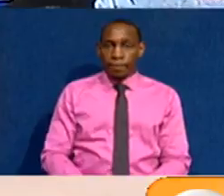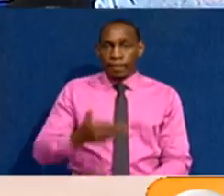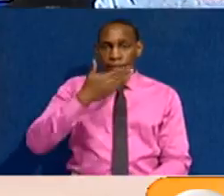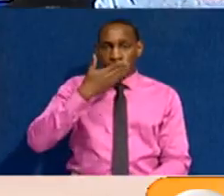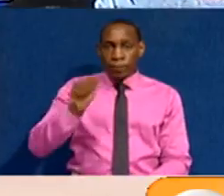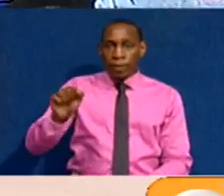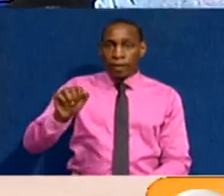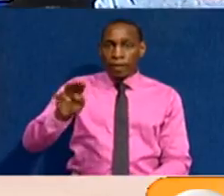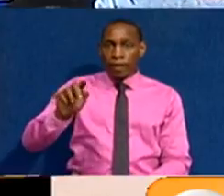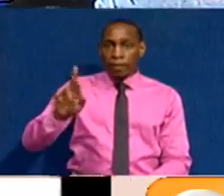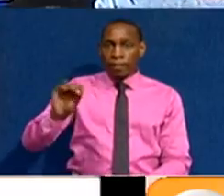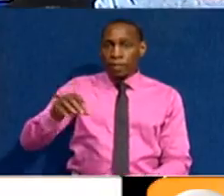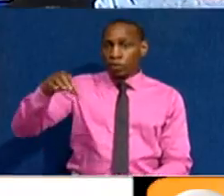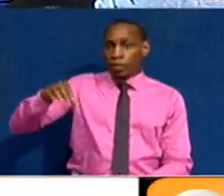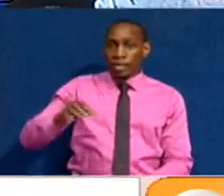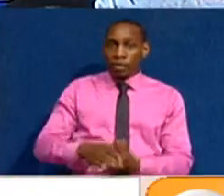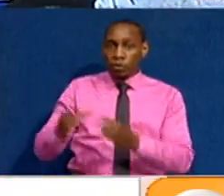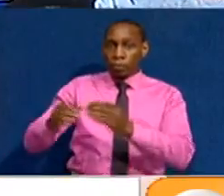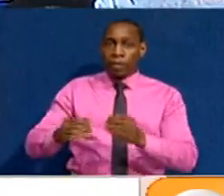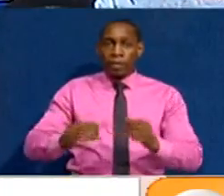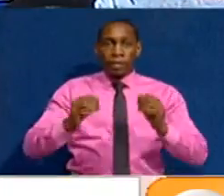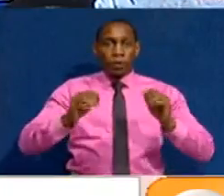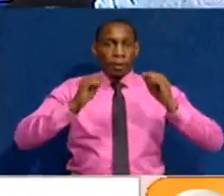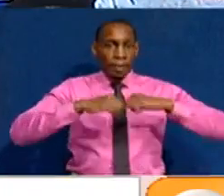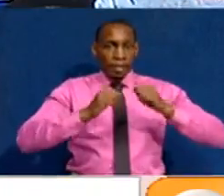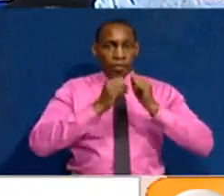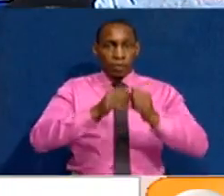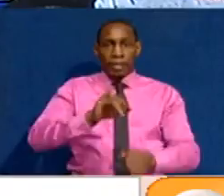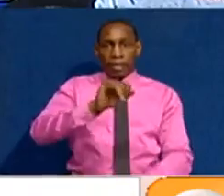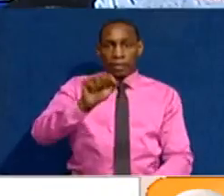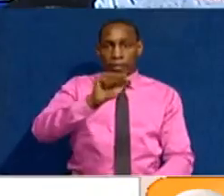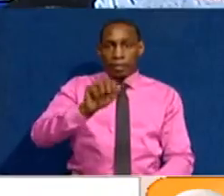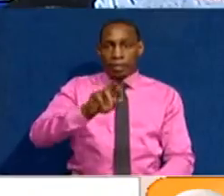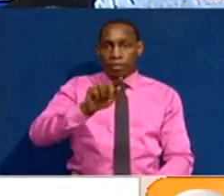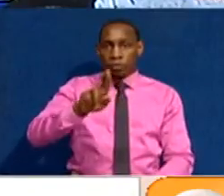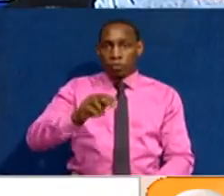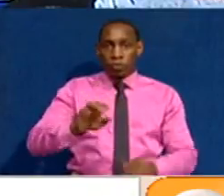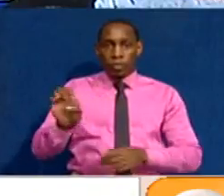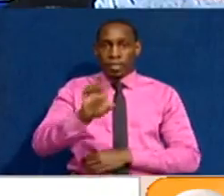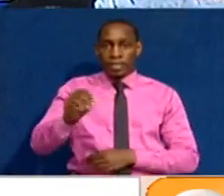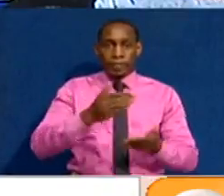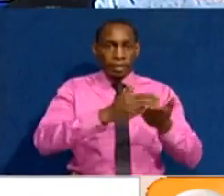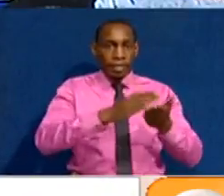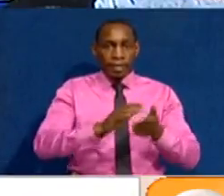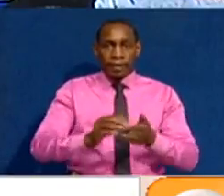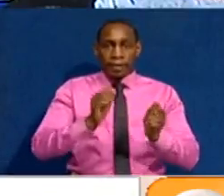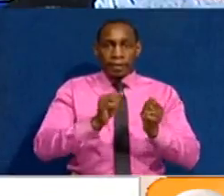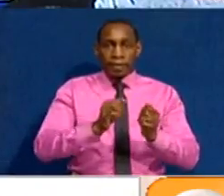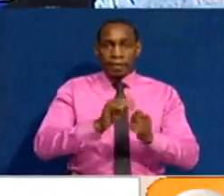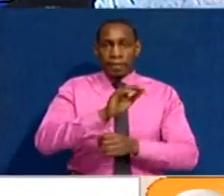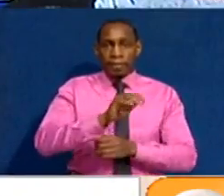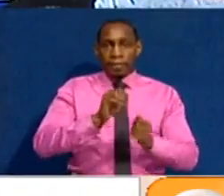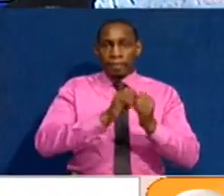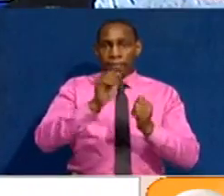Super Metro PSV Sacco has entered into a deal with Isuzu East Africa for the lease of 50